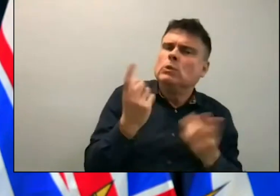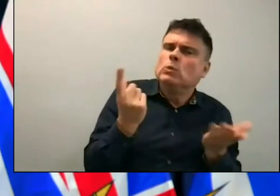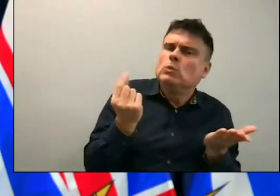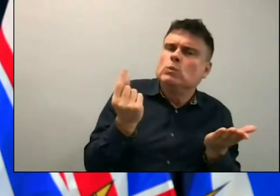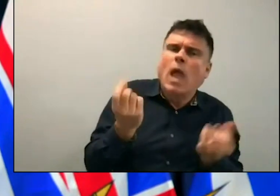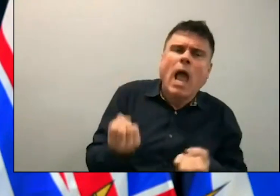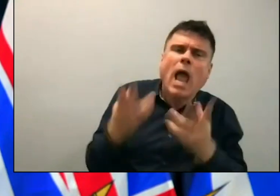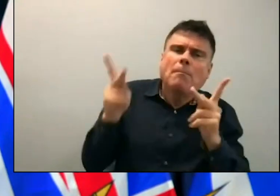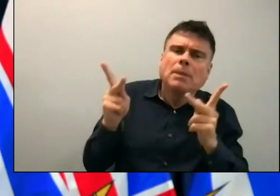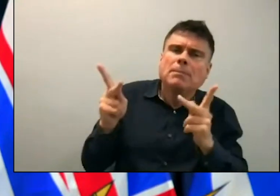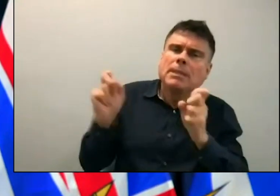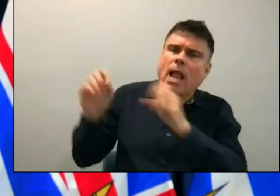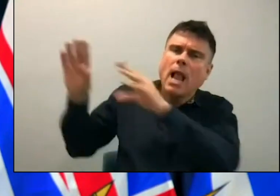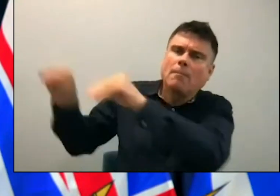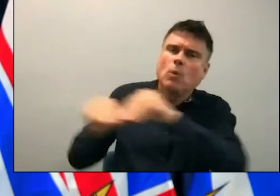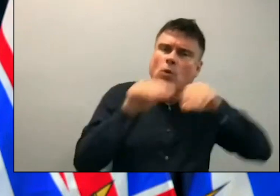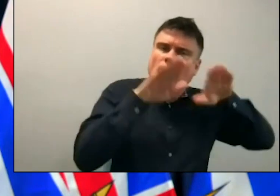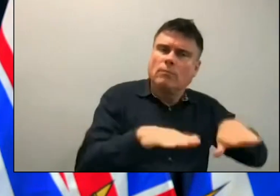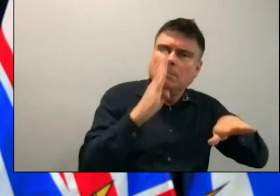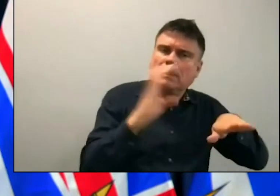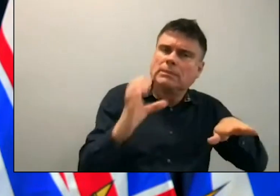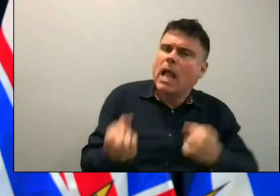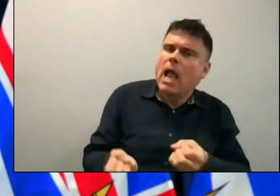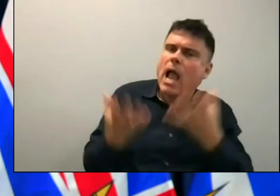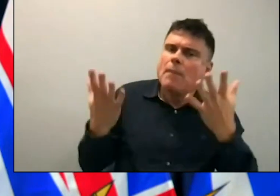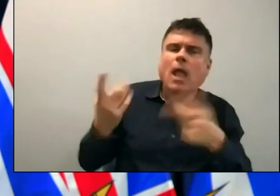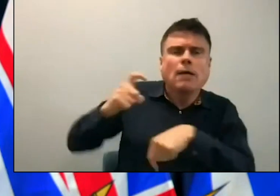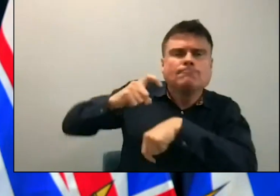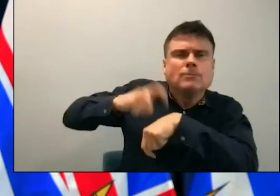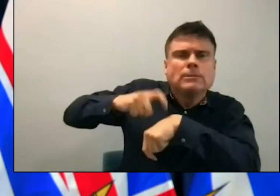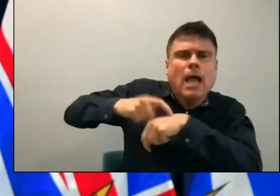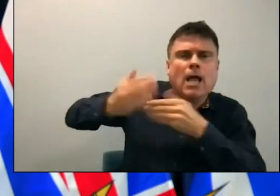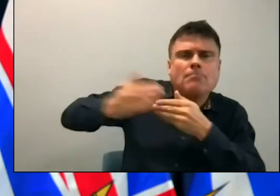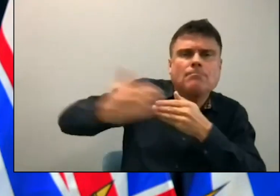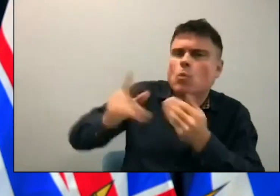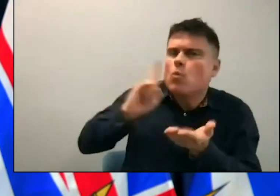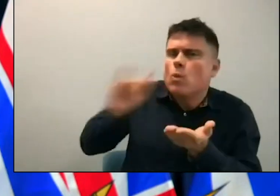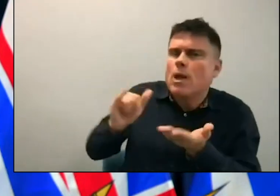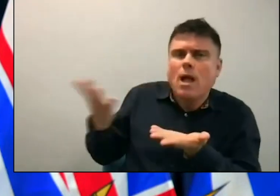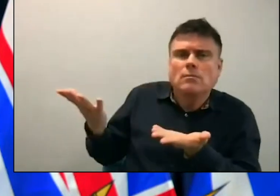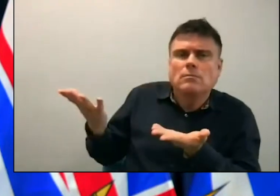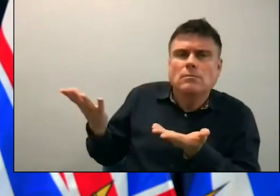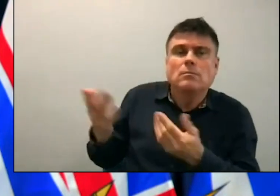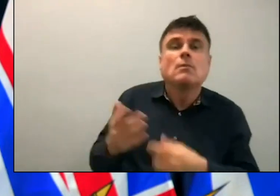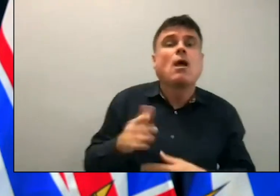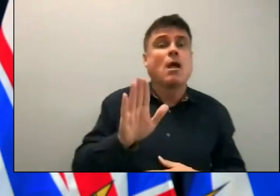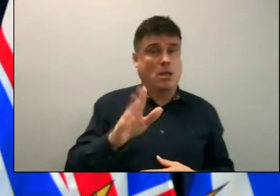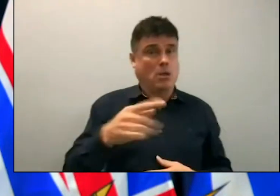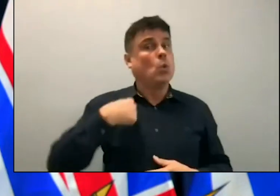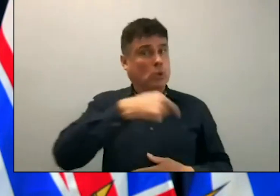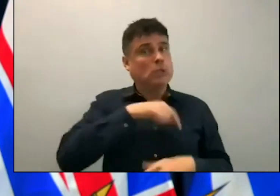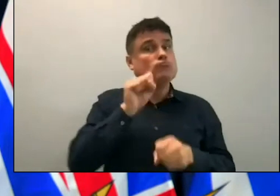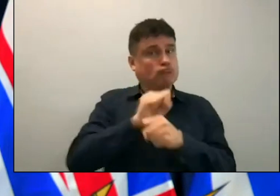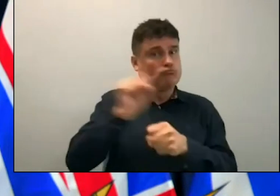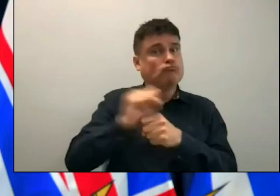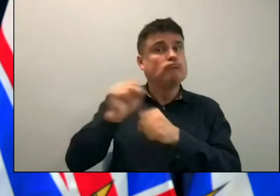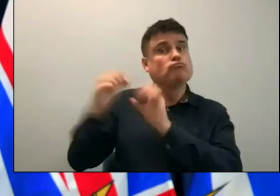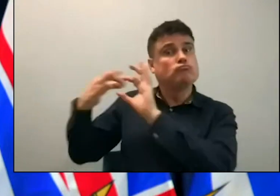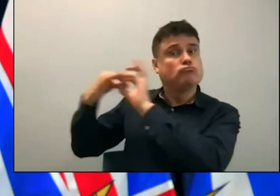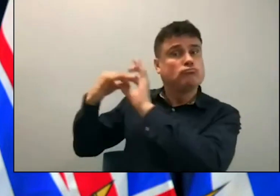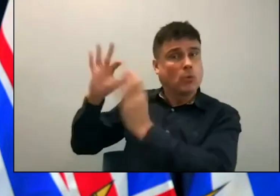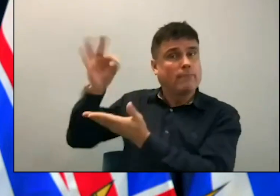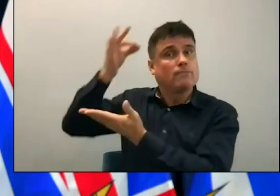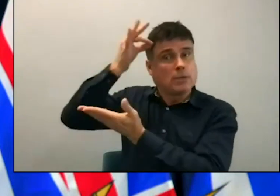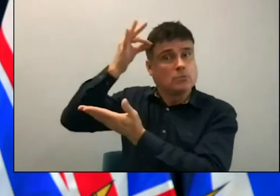could actually accept, and over what period of time? Well, we're certainly working with federal immigration officials. Nathan Cullen is